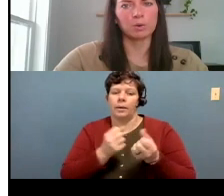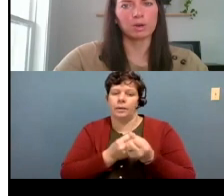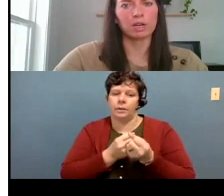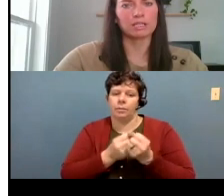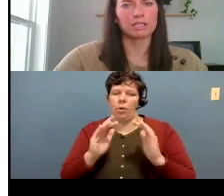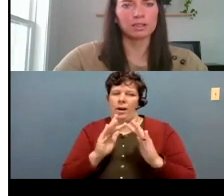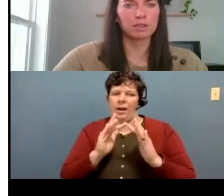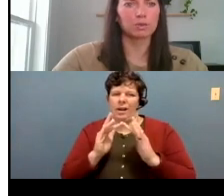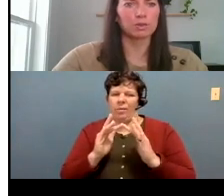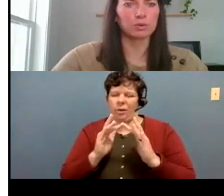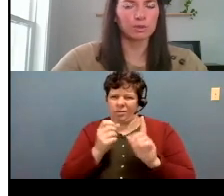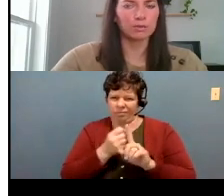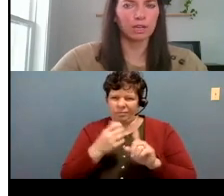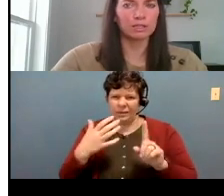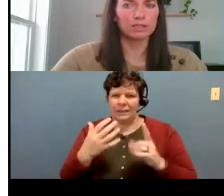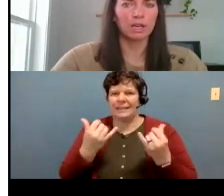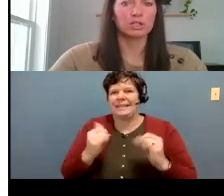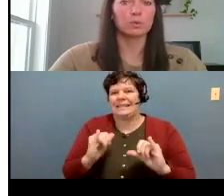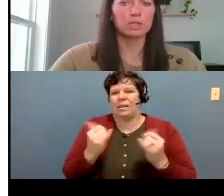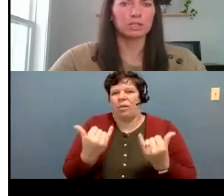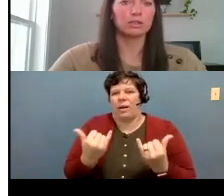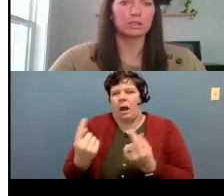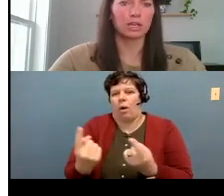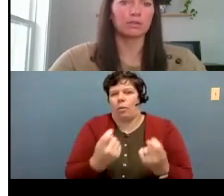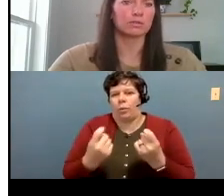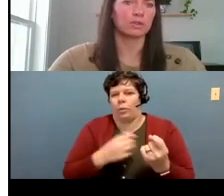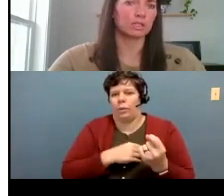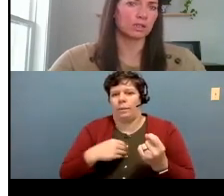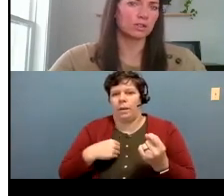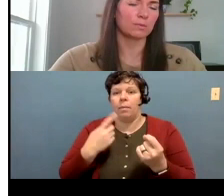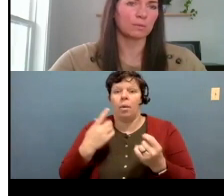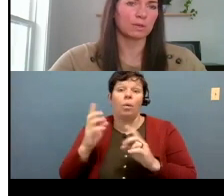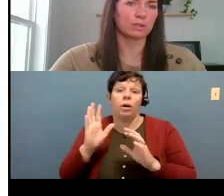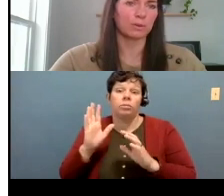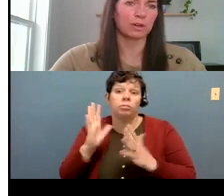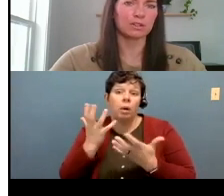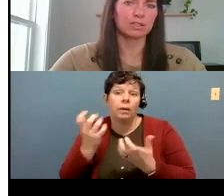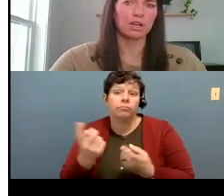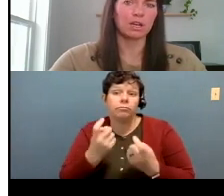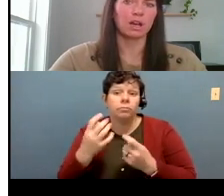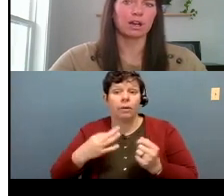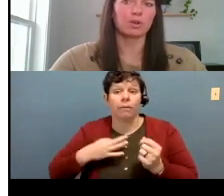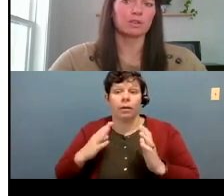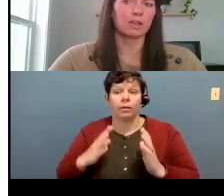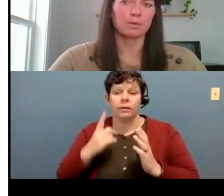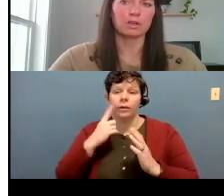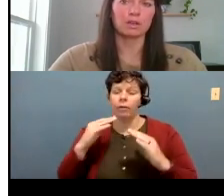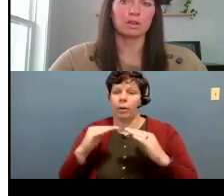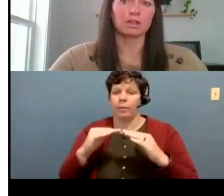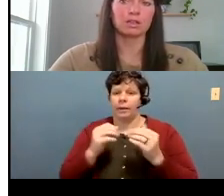bit more. It's still in the recruitment phase, so we're still looking for volunteers to be peer supporters. And I bring this